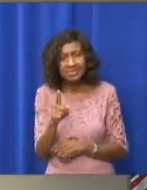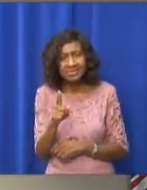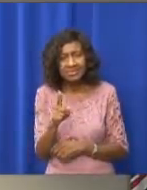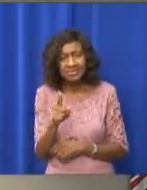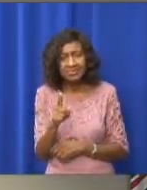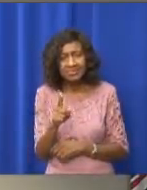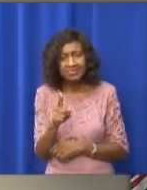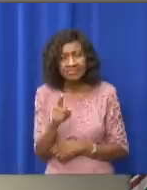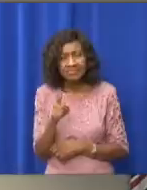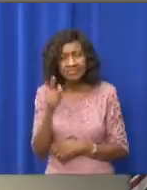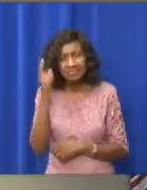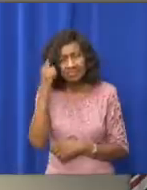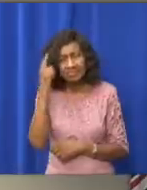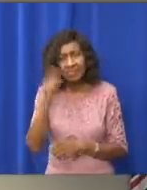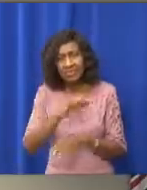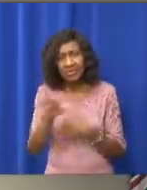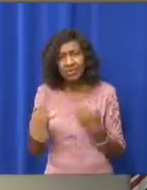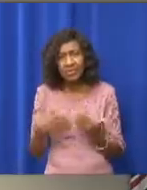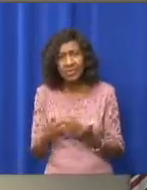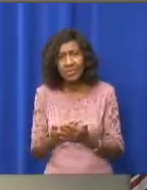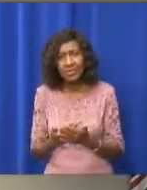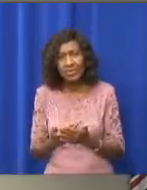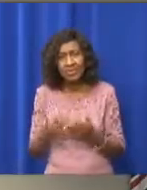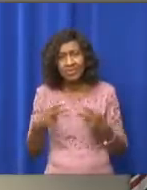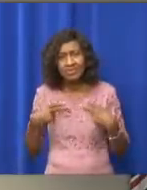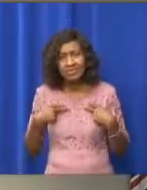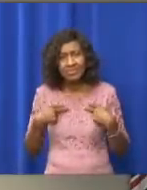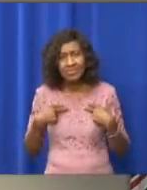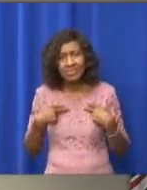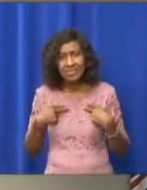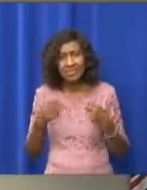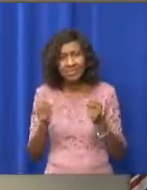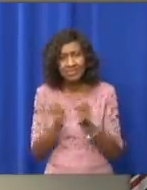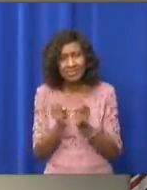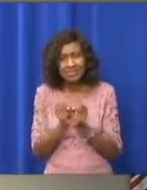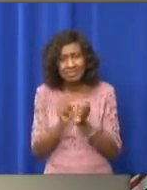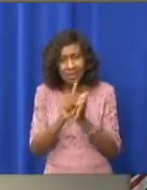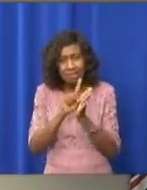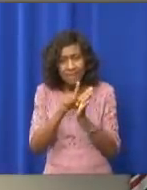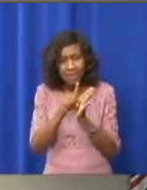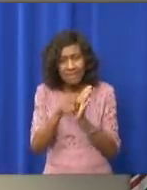I think we can all have a small moment of celebration today,